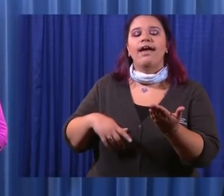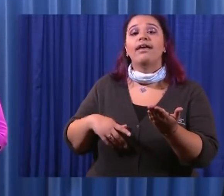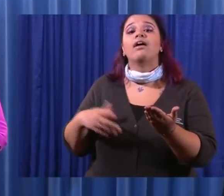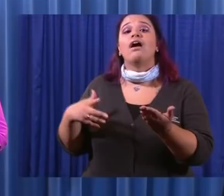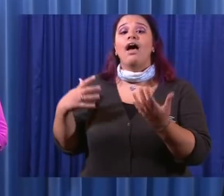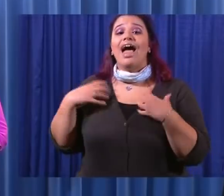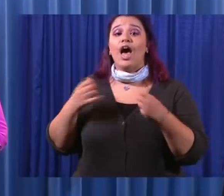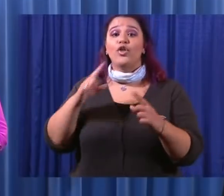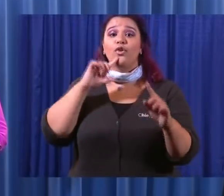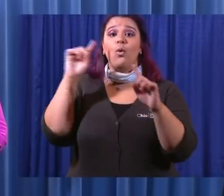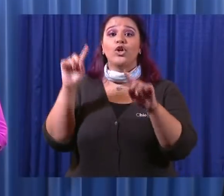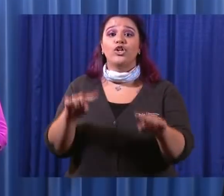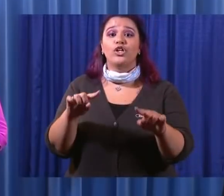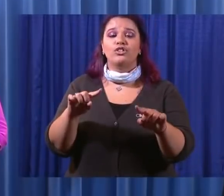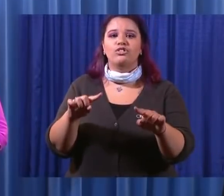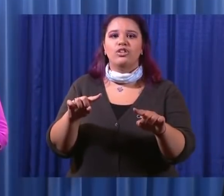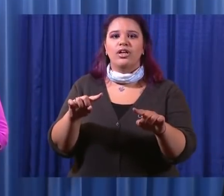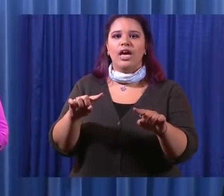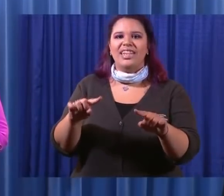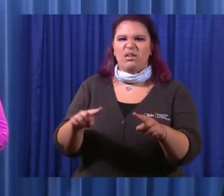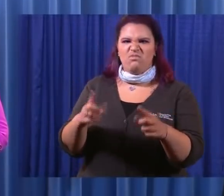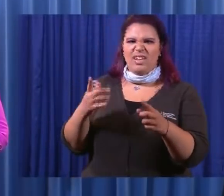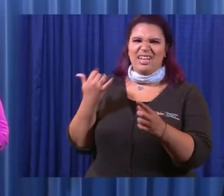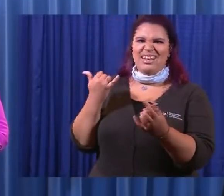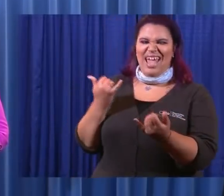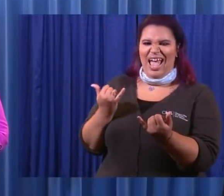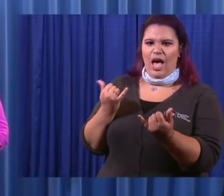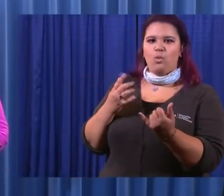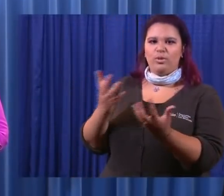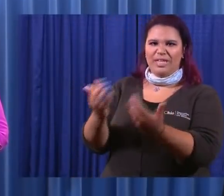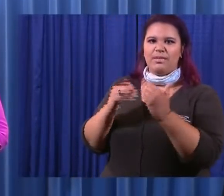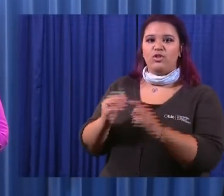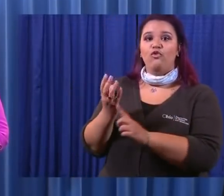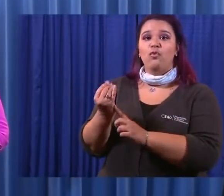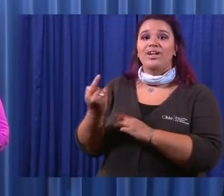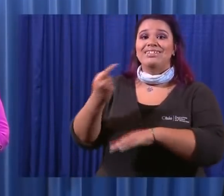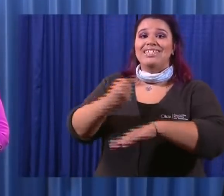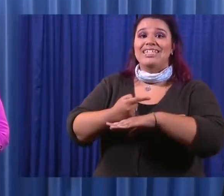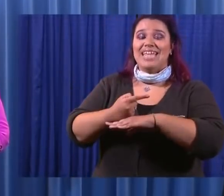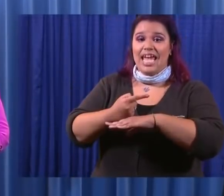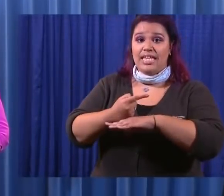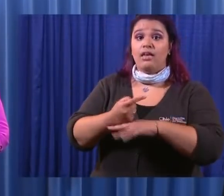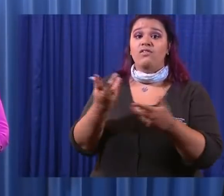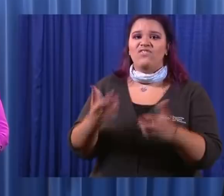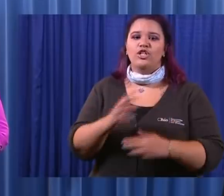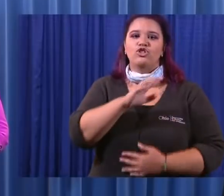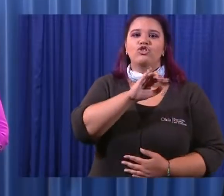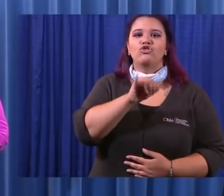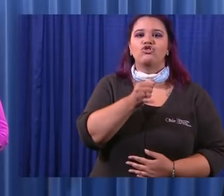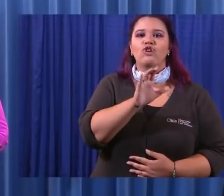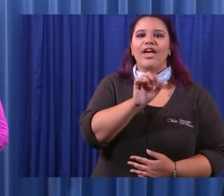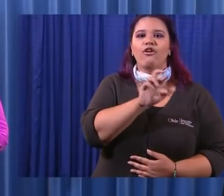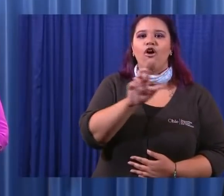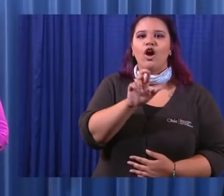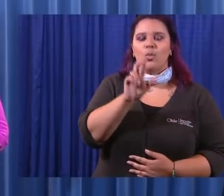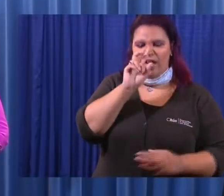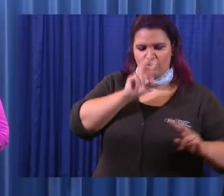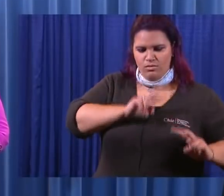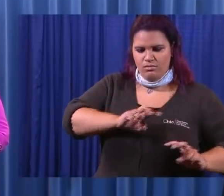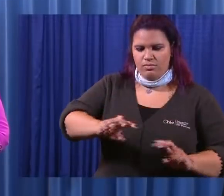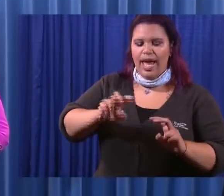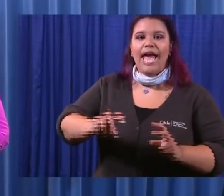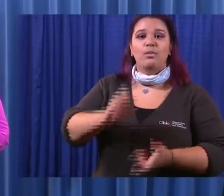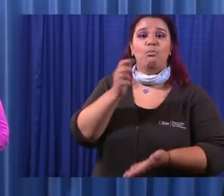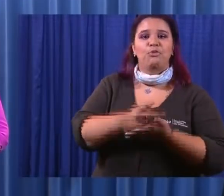approval. Just wondering, since May, have you had any conversation with legislative leaders about that idea and some of your concerns on that?